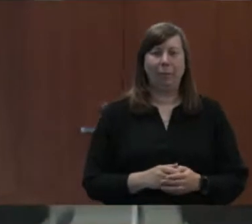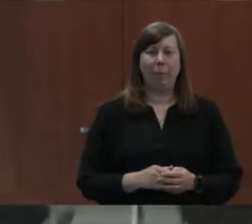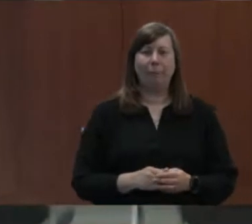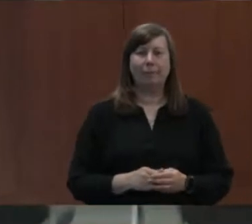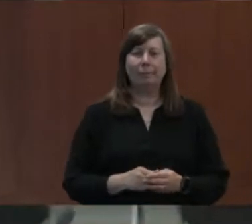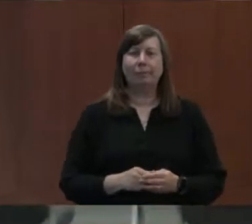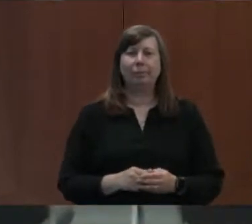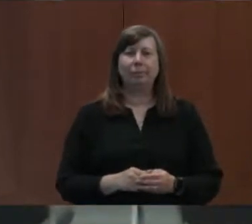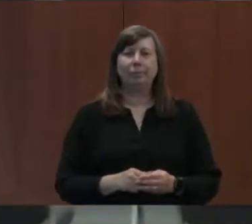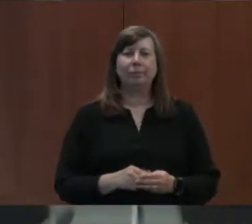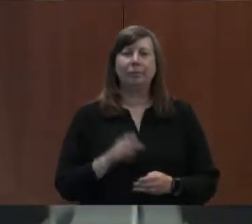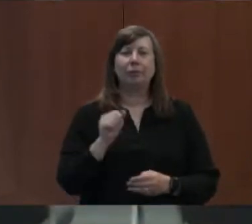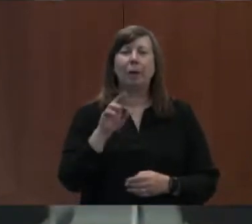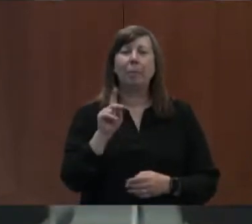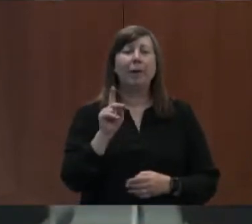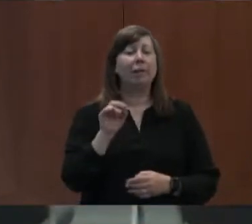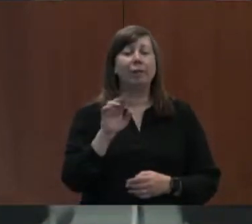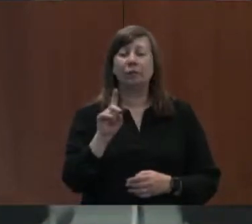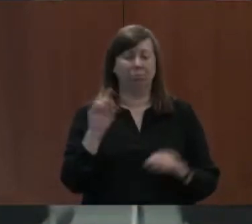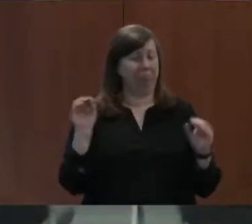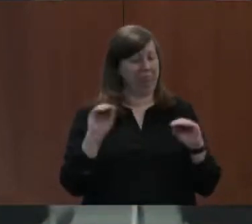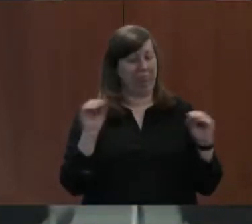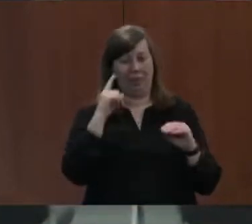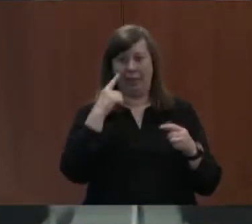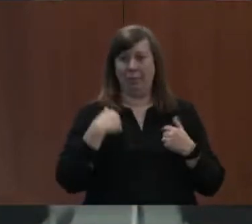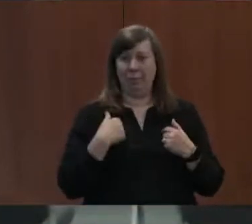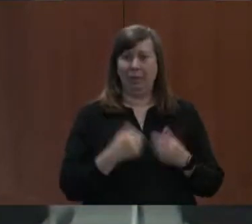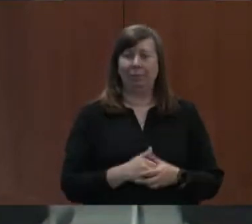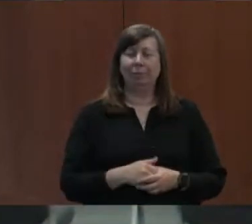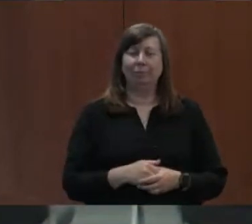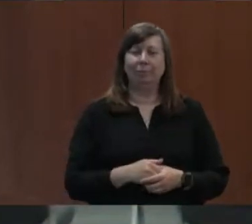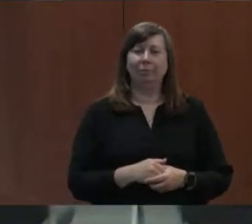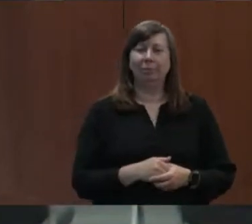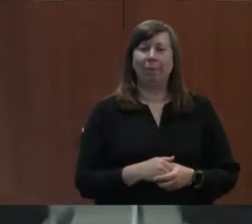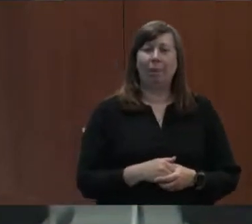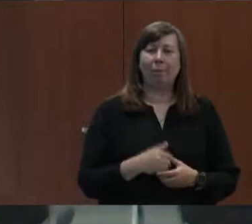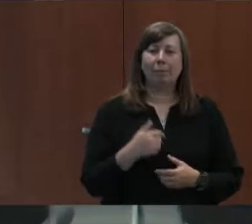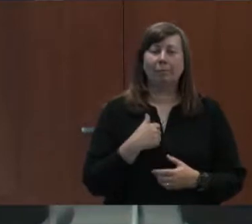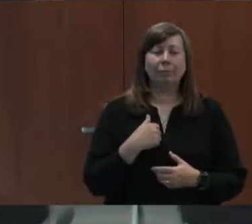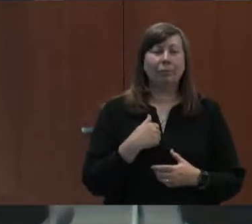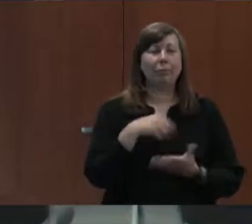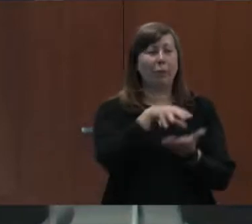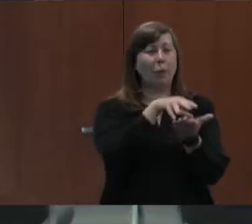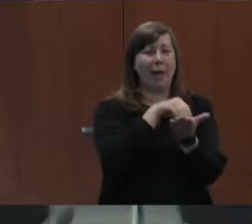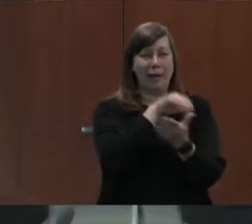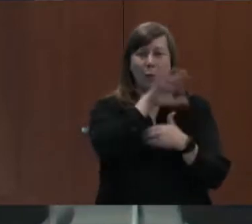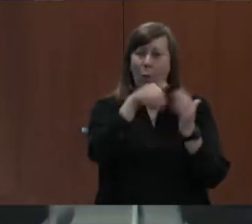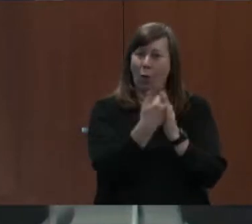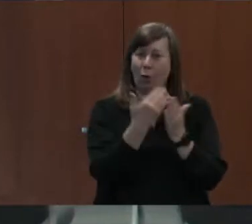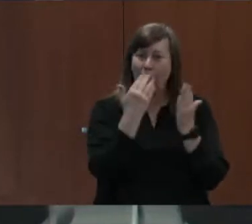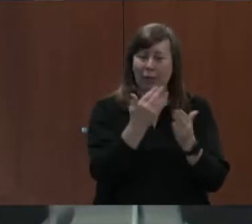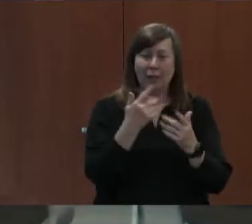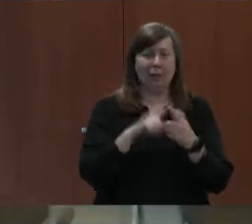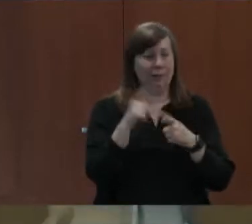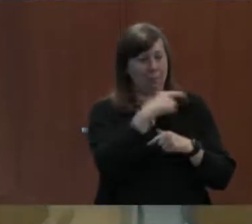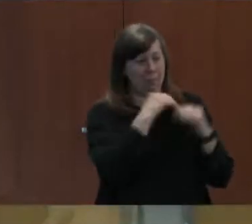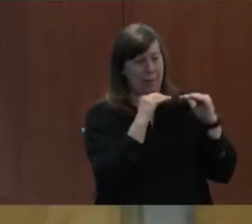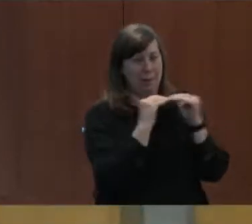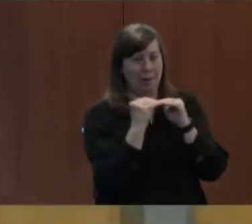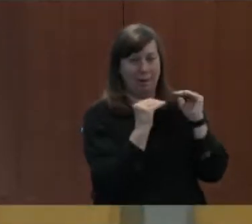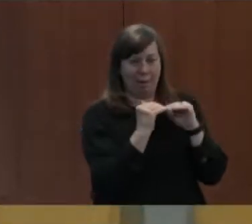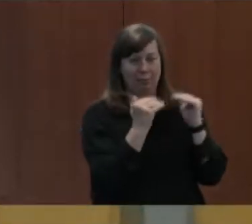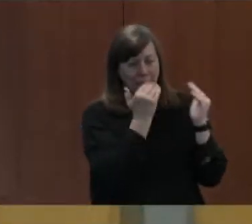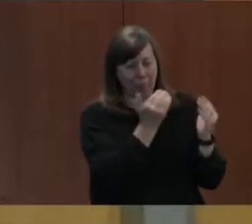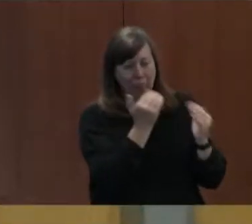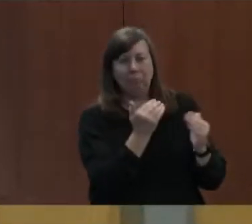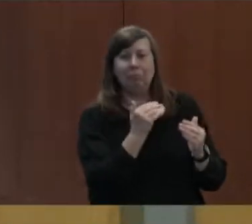Mr. Bickford? Nothing for me today. Thanks. Well, I want to echo all of the thanks given by my colleagues